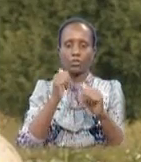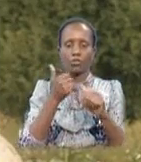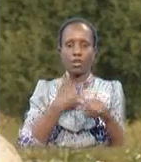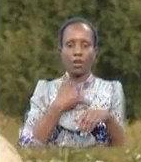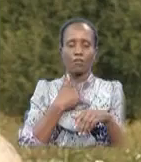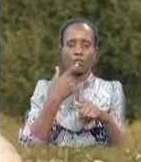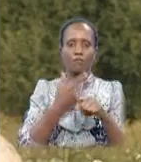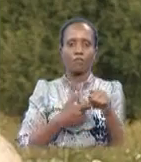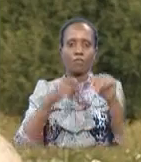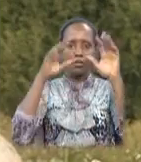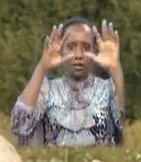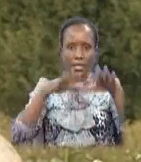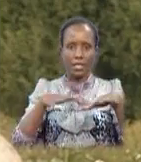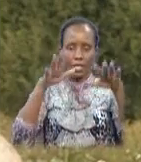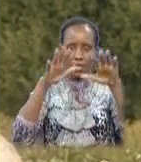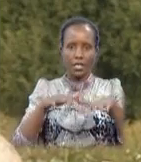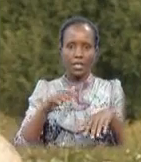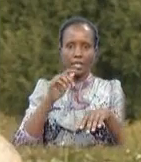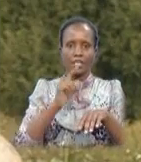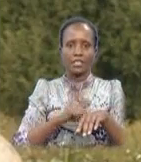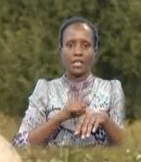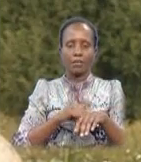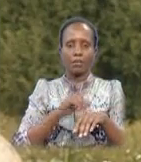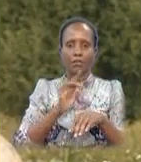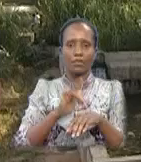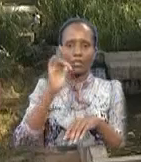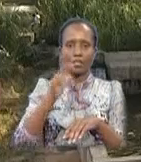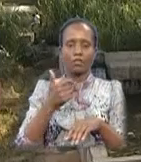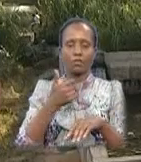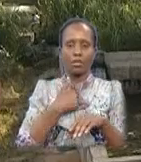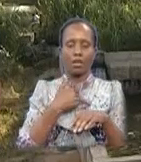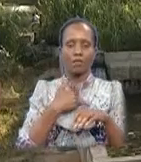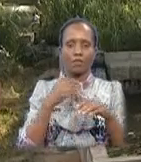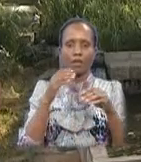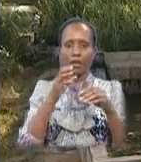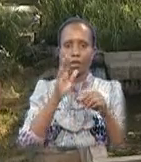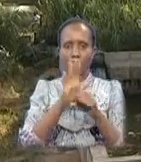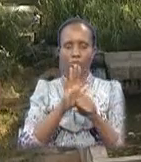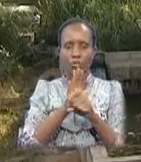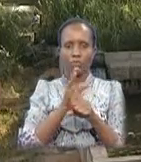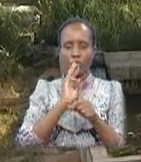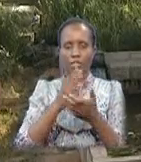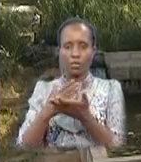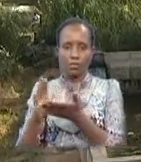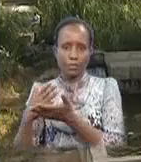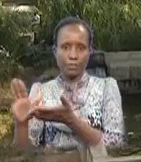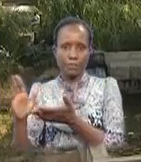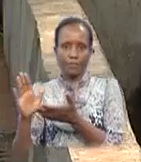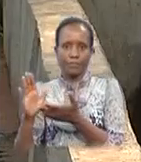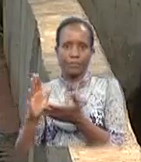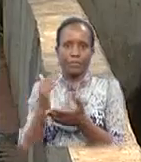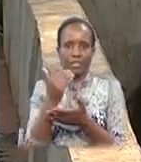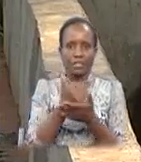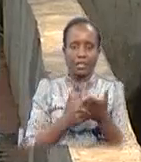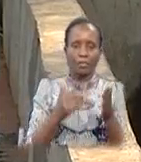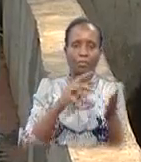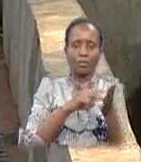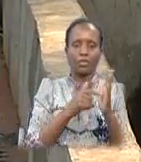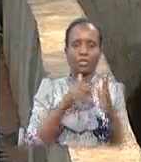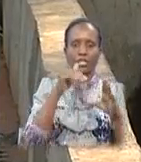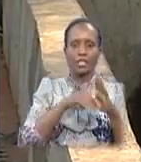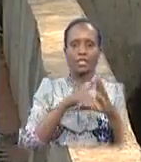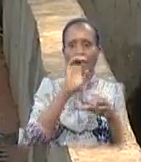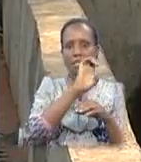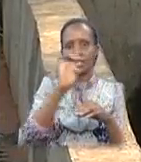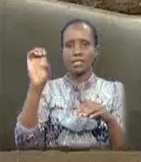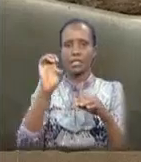from the rain, and once it's affected, we get a lot of evapotranspiration. Some of the projects are located in